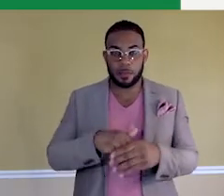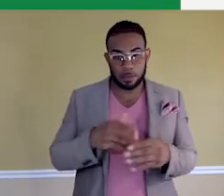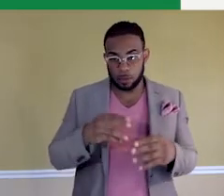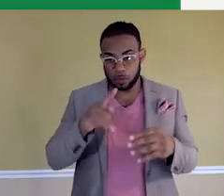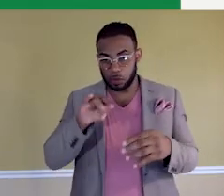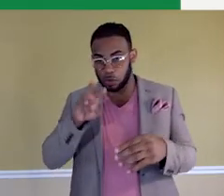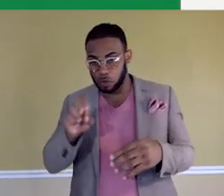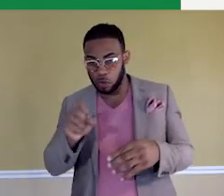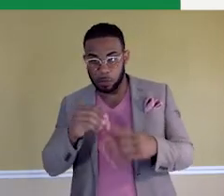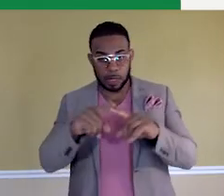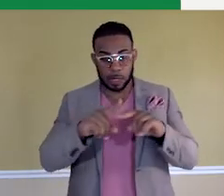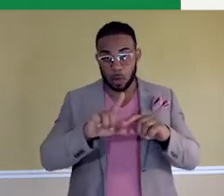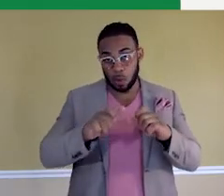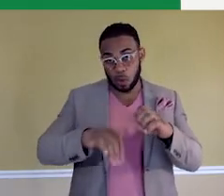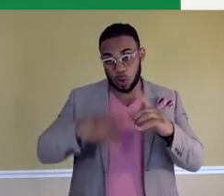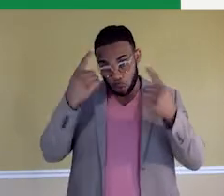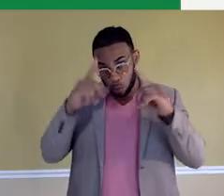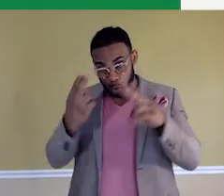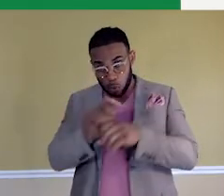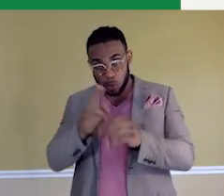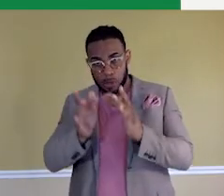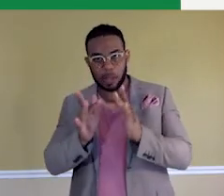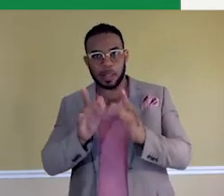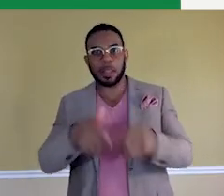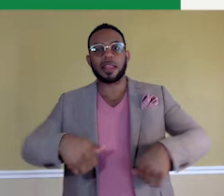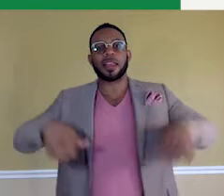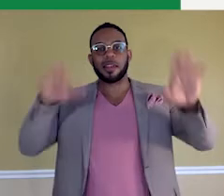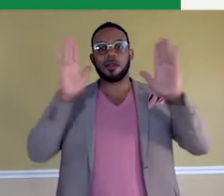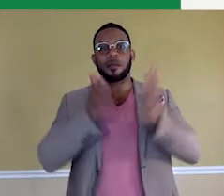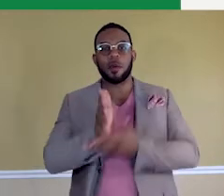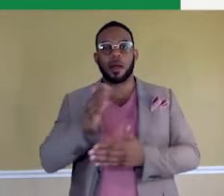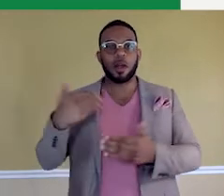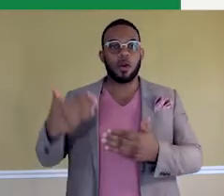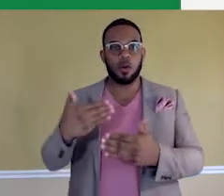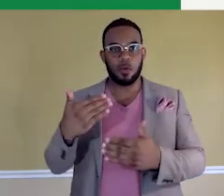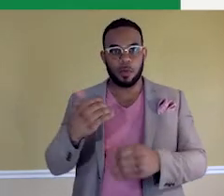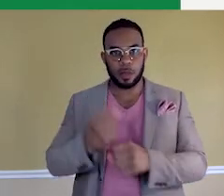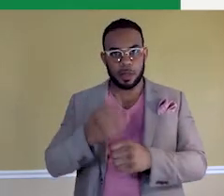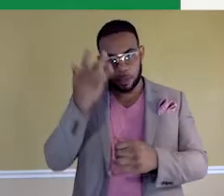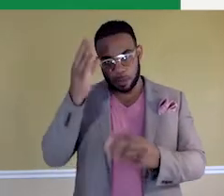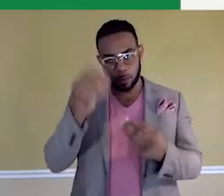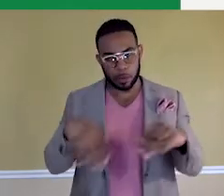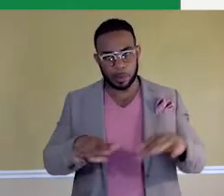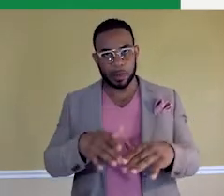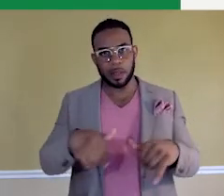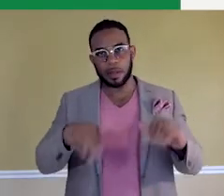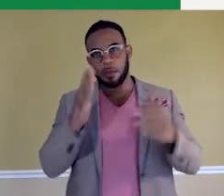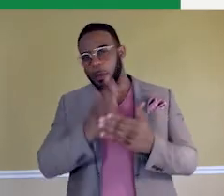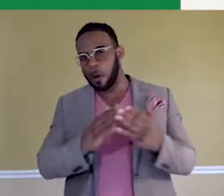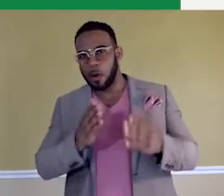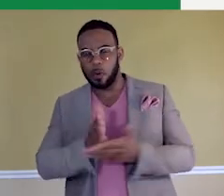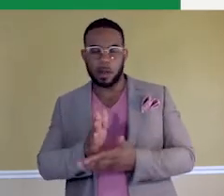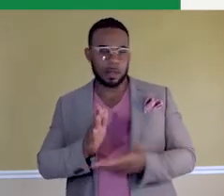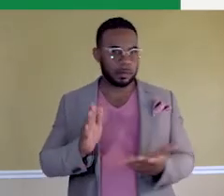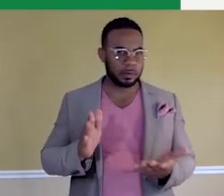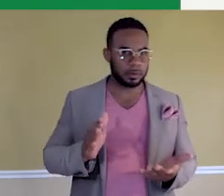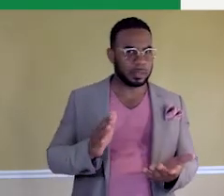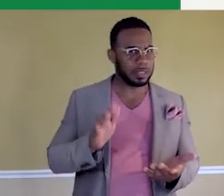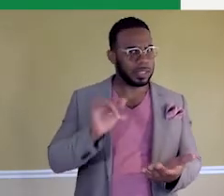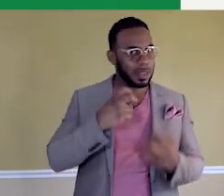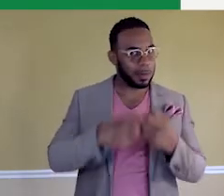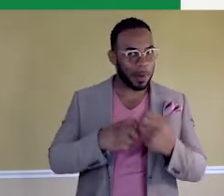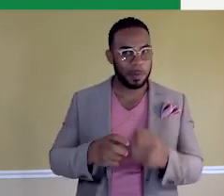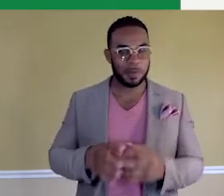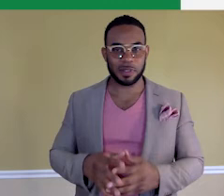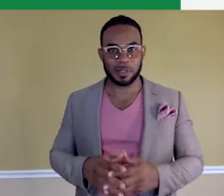and conditions that once you agree to use the site, you are giving up rights over your intellectual property or you're giving up part rights over your intellectual property. And this is a